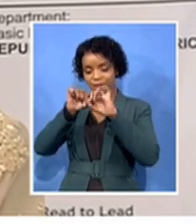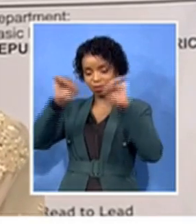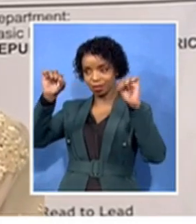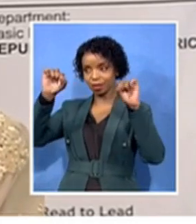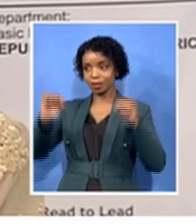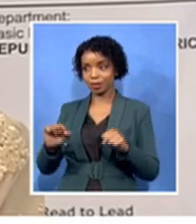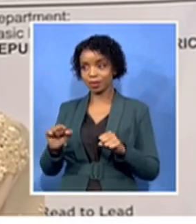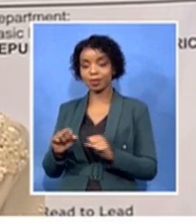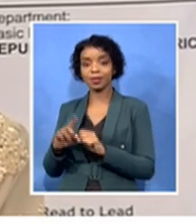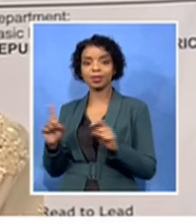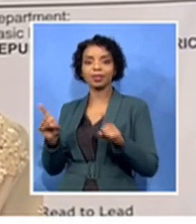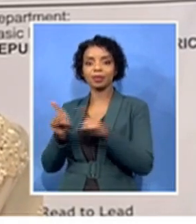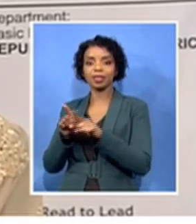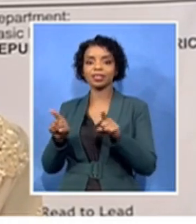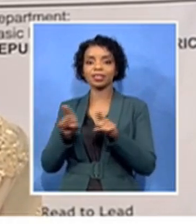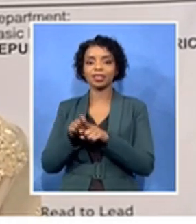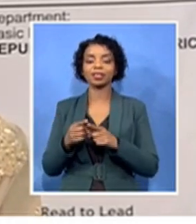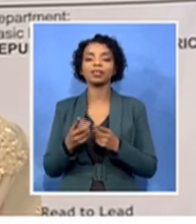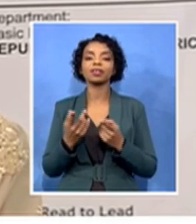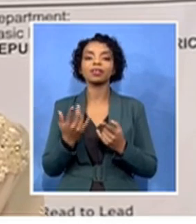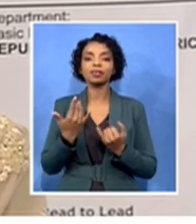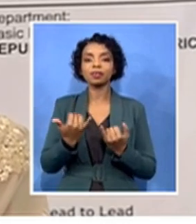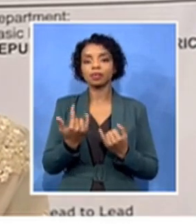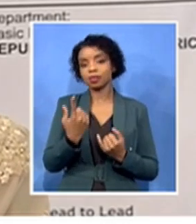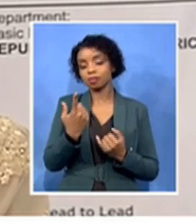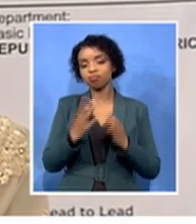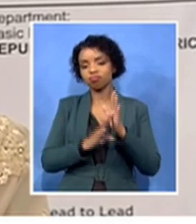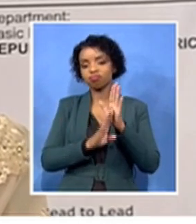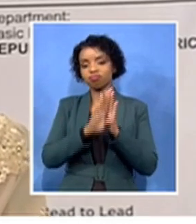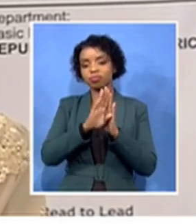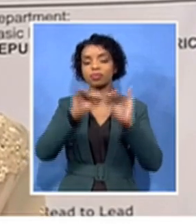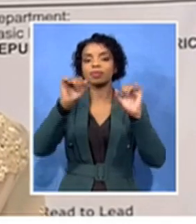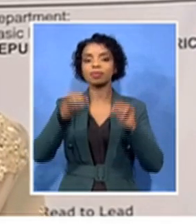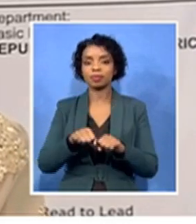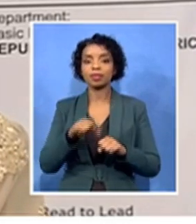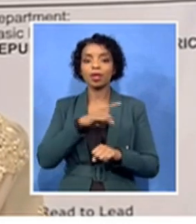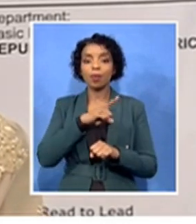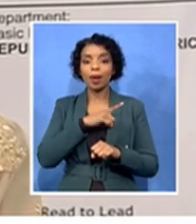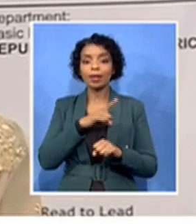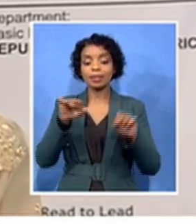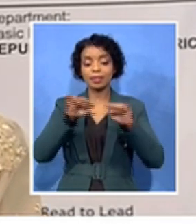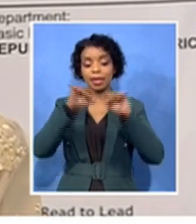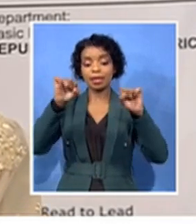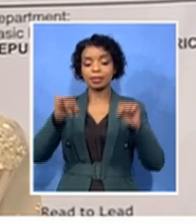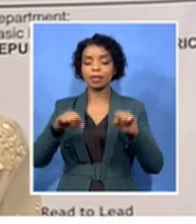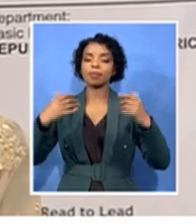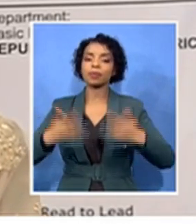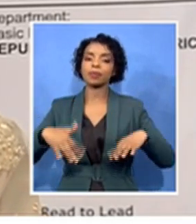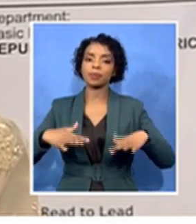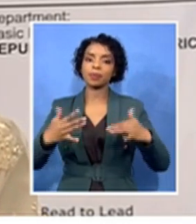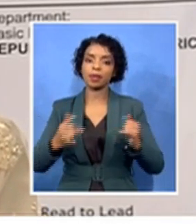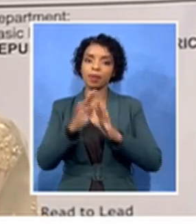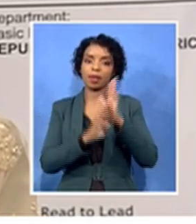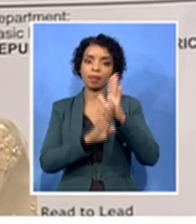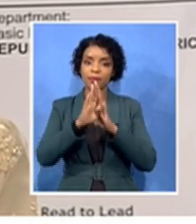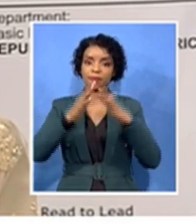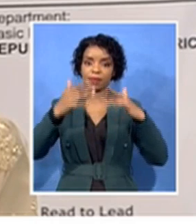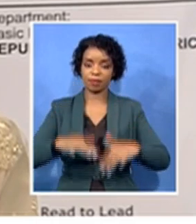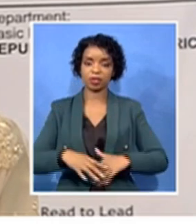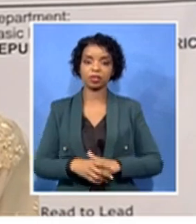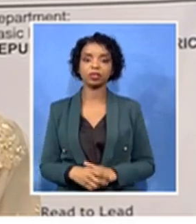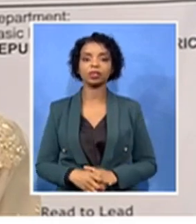has improved the system quite greatly. So according to the Center for Development and Enterprise report of